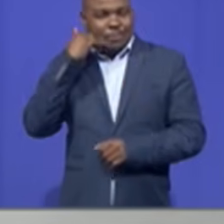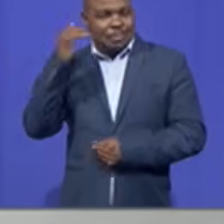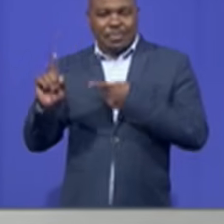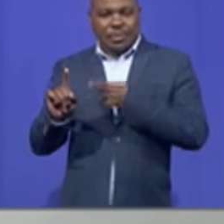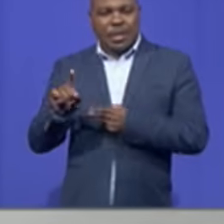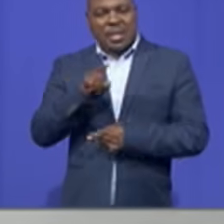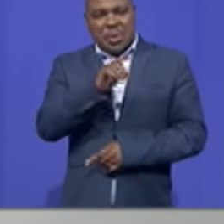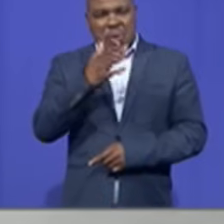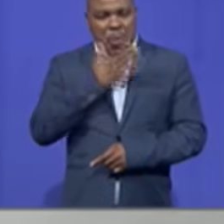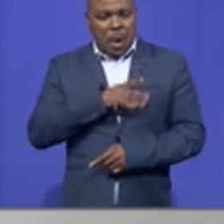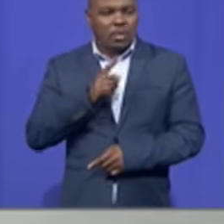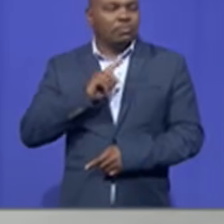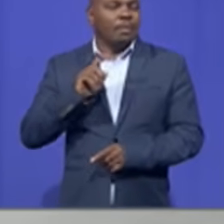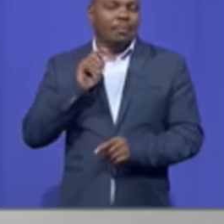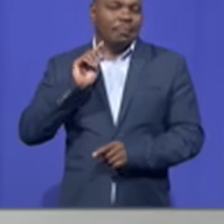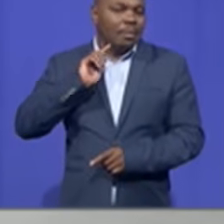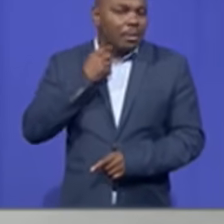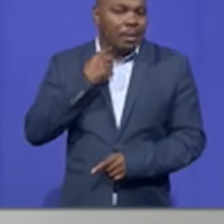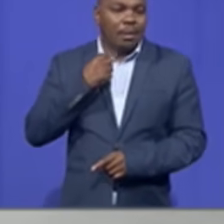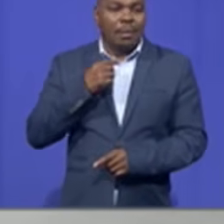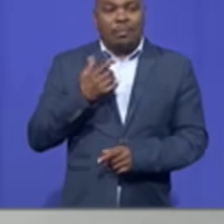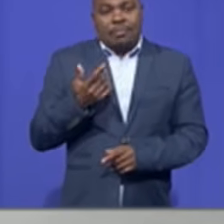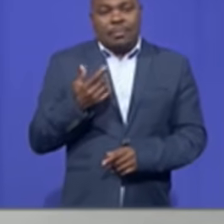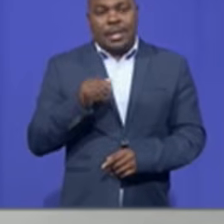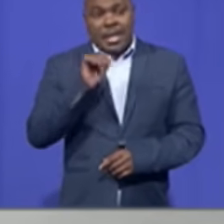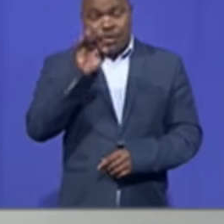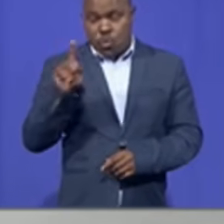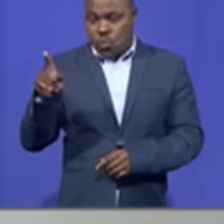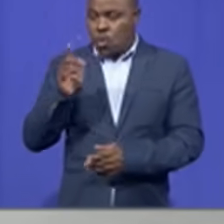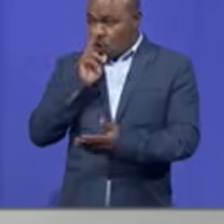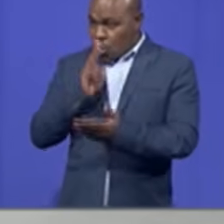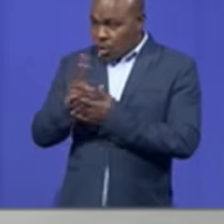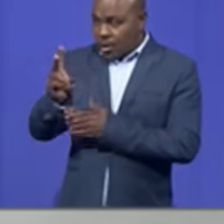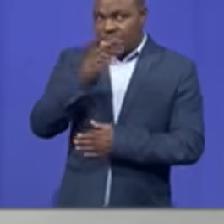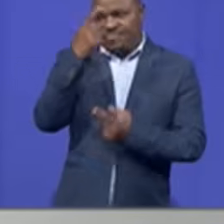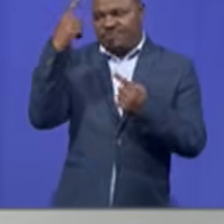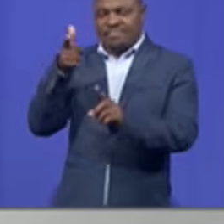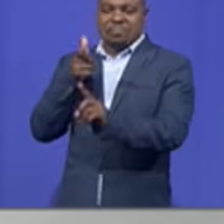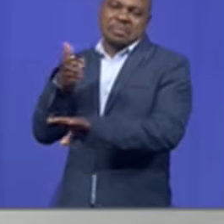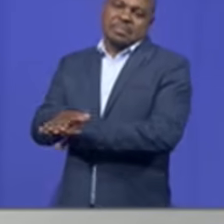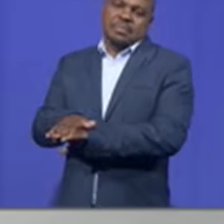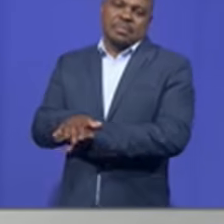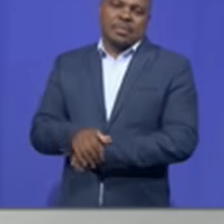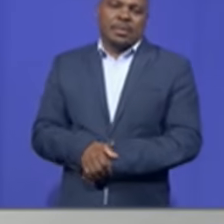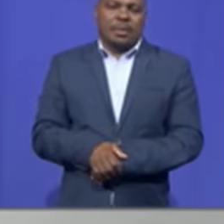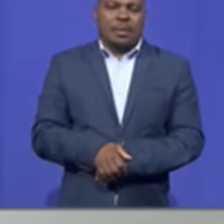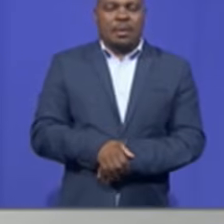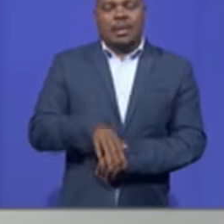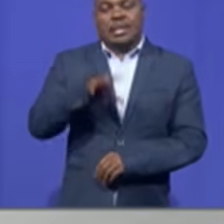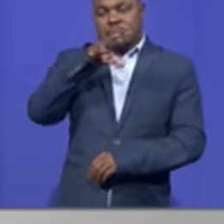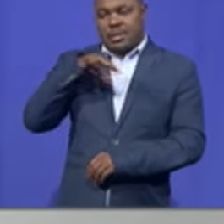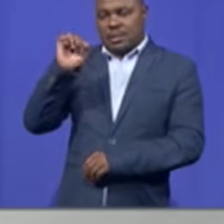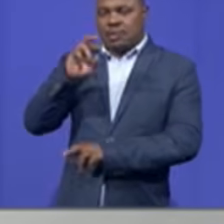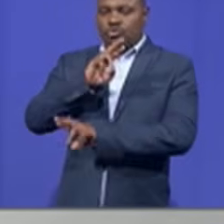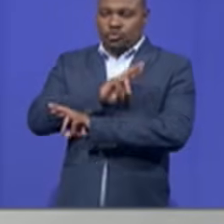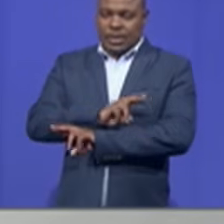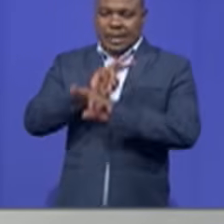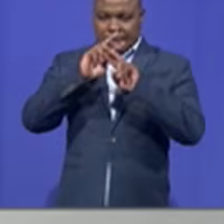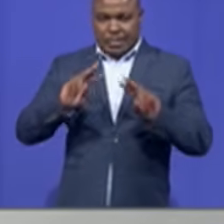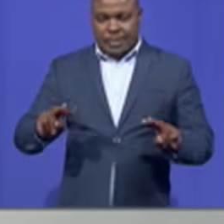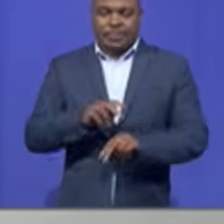nyaka o ne o bolela maaka metlhe wena o bolela nnete o dira dilo tša nnete ba tšea bophelo ba gago moya wa Thato o robale ka kgotso.